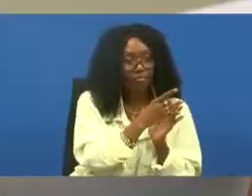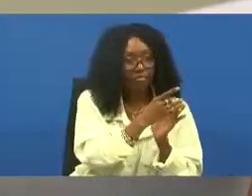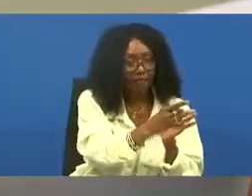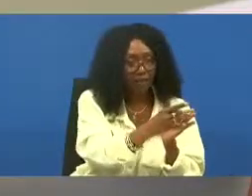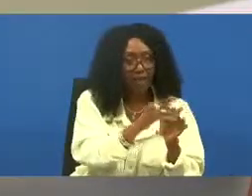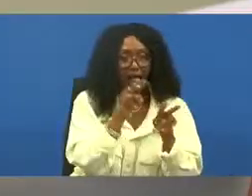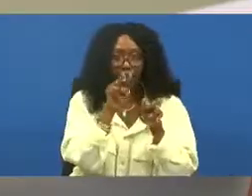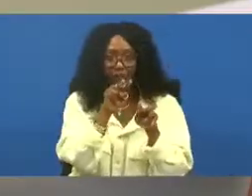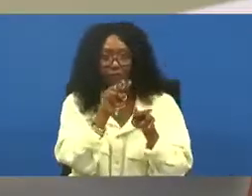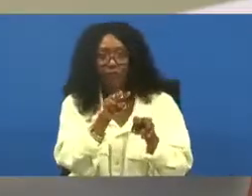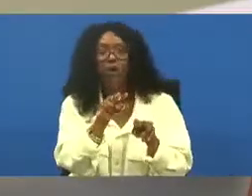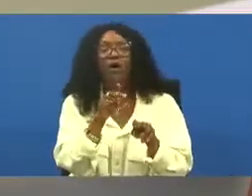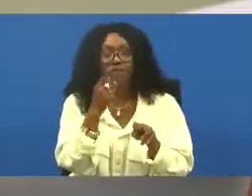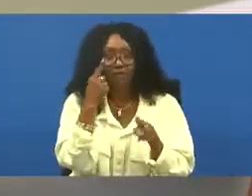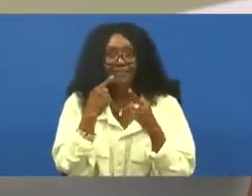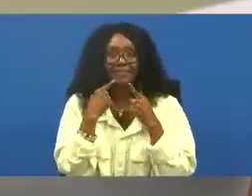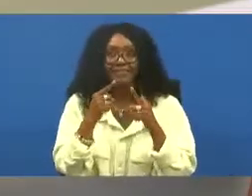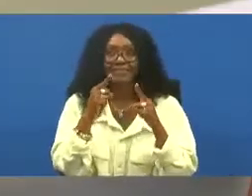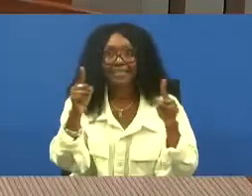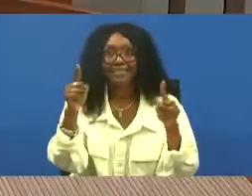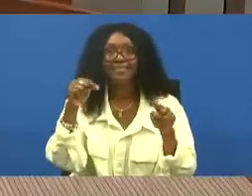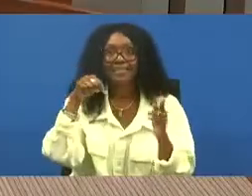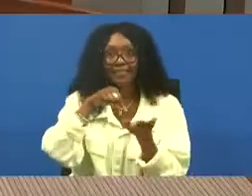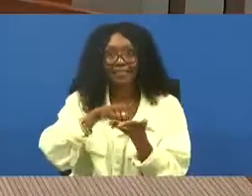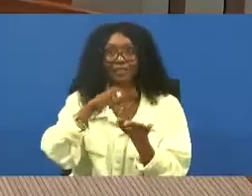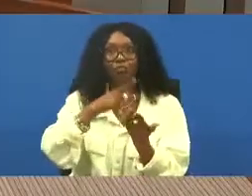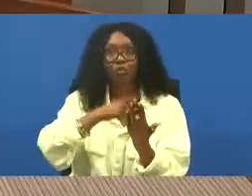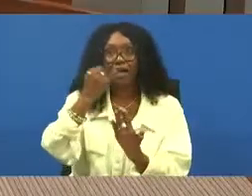look forward to this project. Thank you.